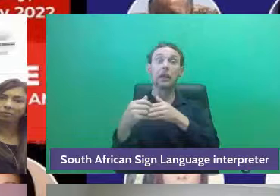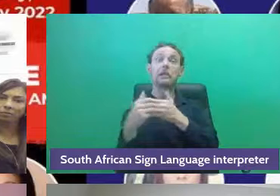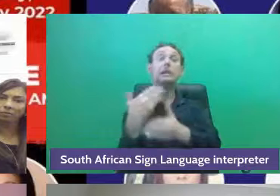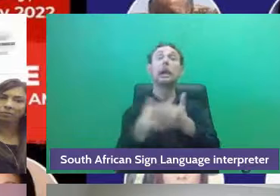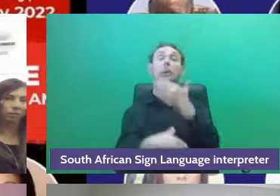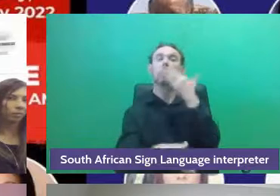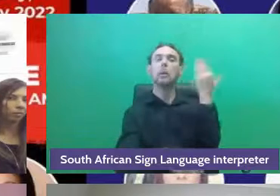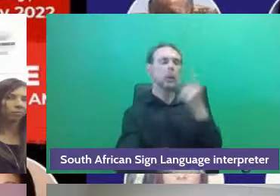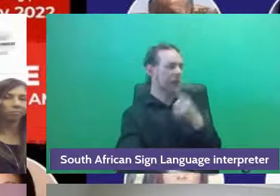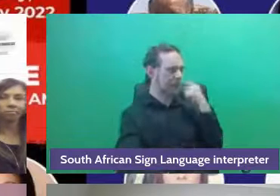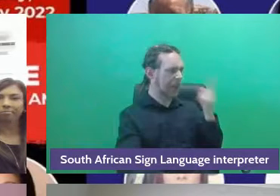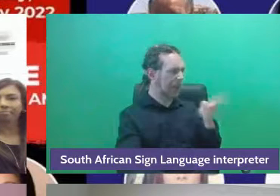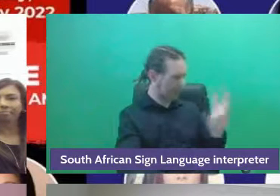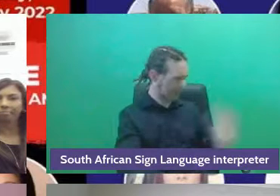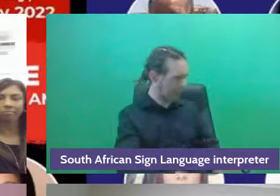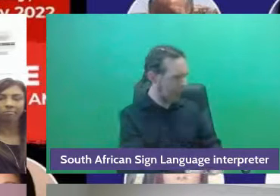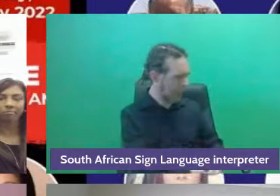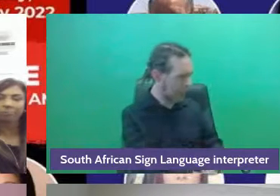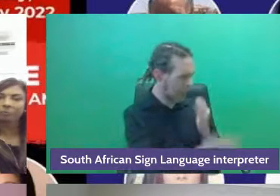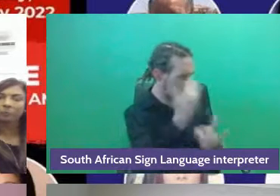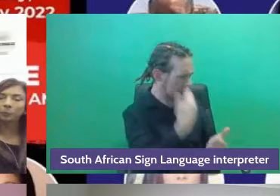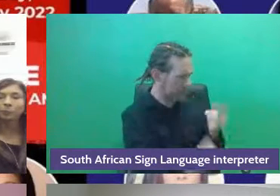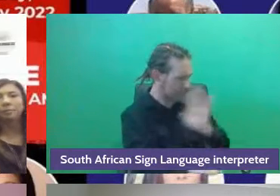sexual activities. You should not